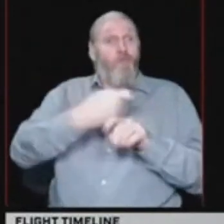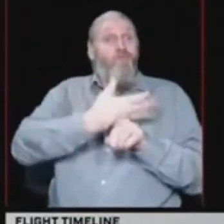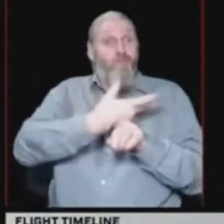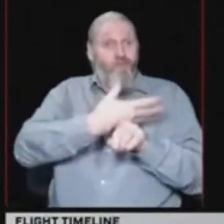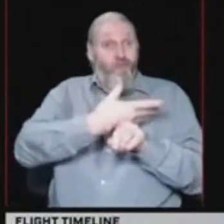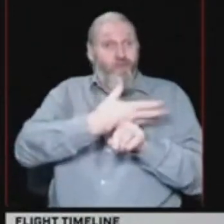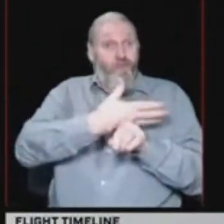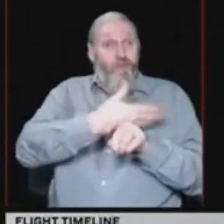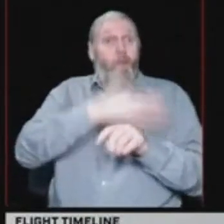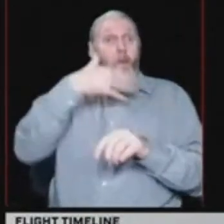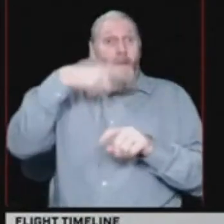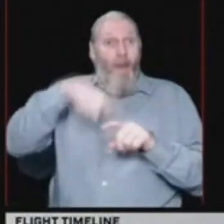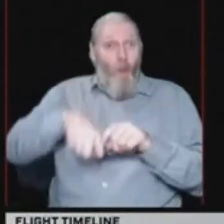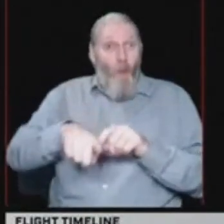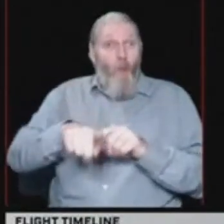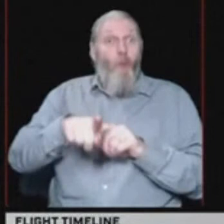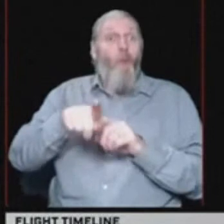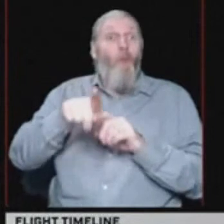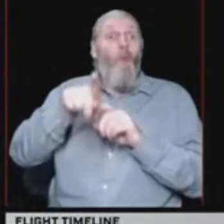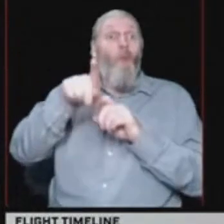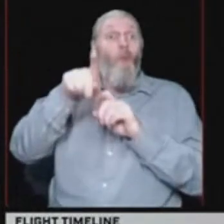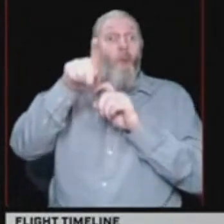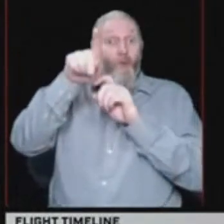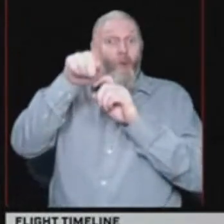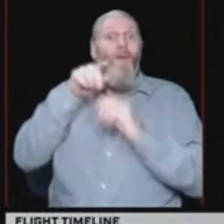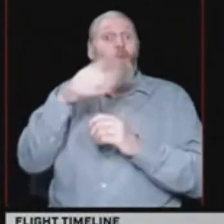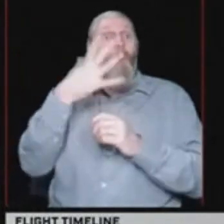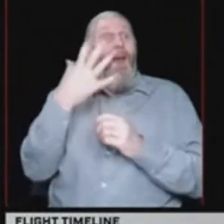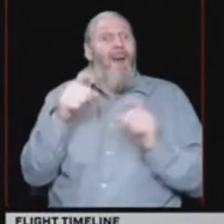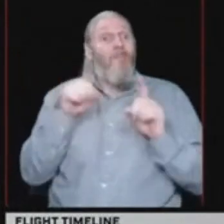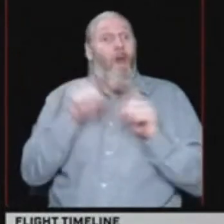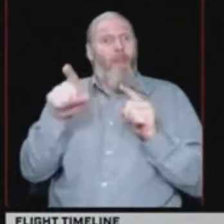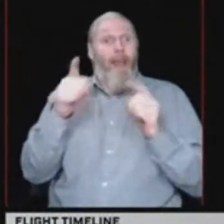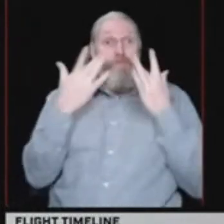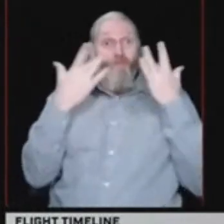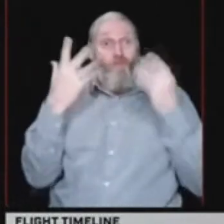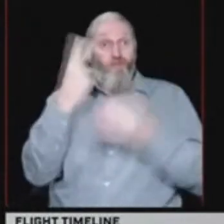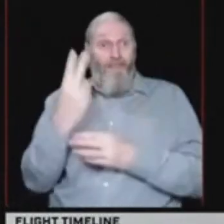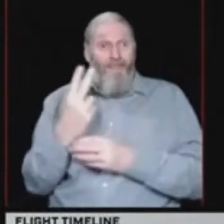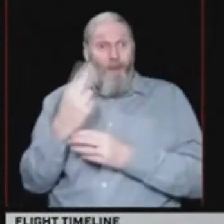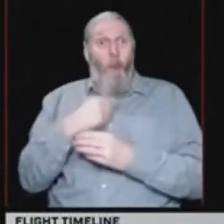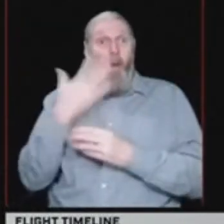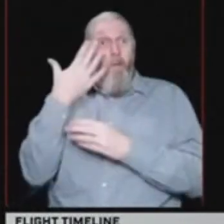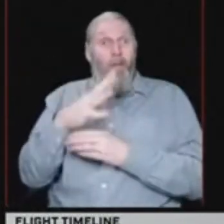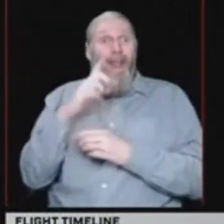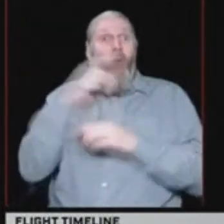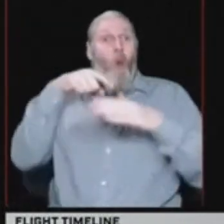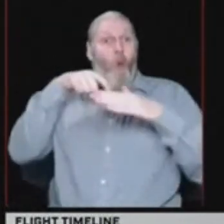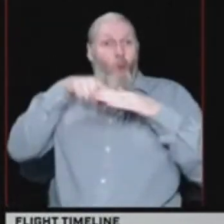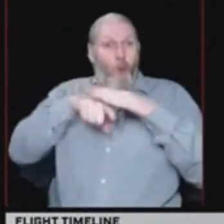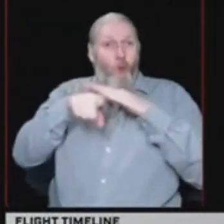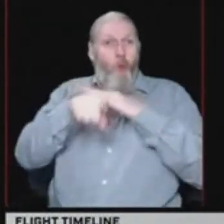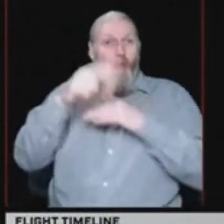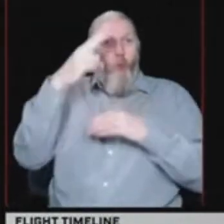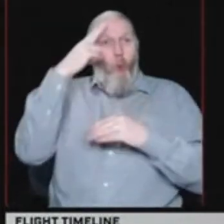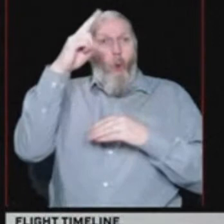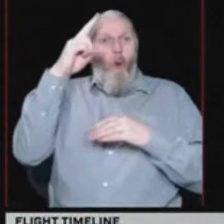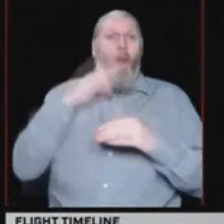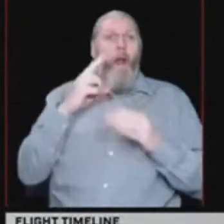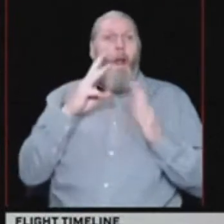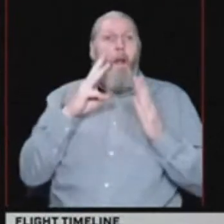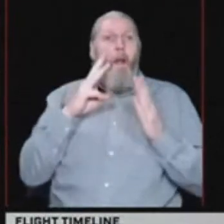see Commander. on the graphical user interface if you do have that one up. We have made it through max Q alpha, which is one of the most stressful